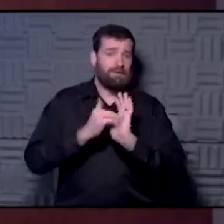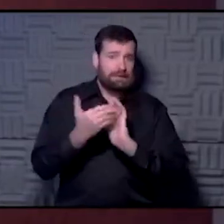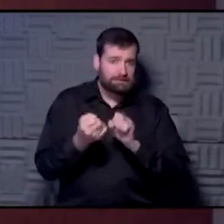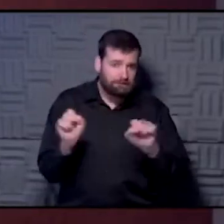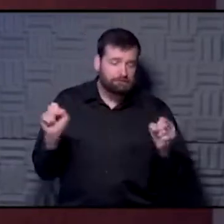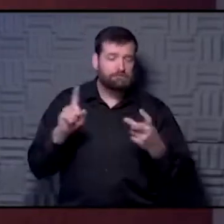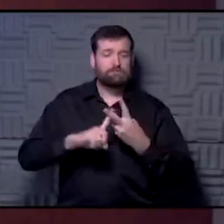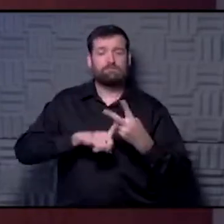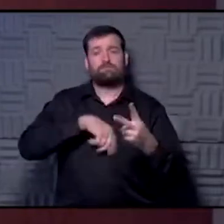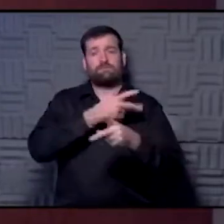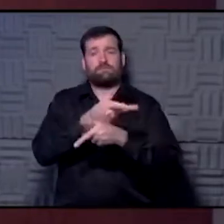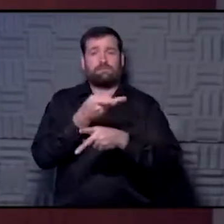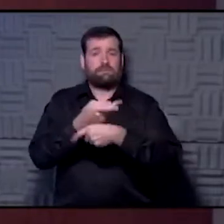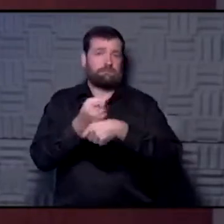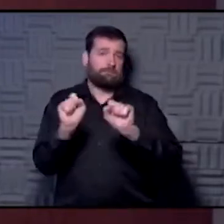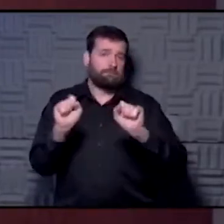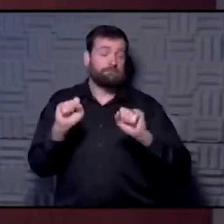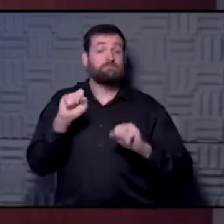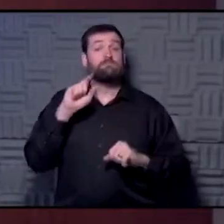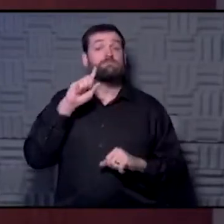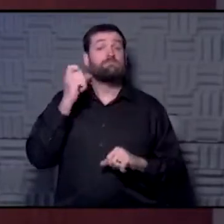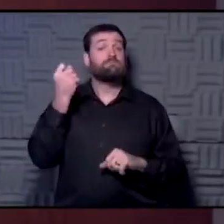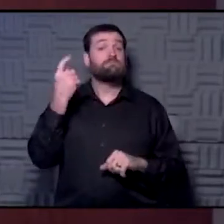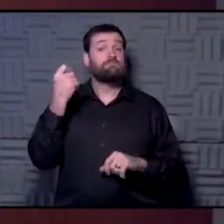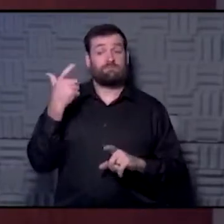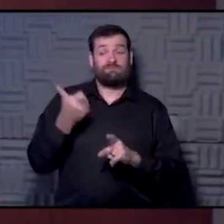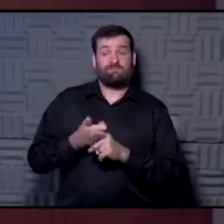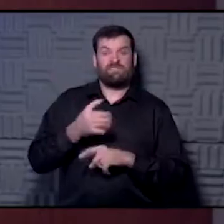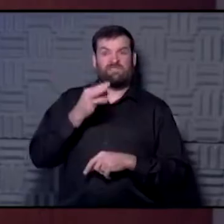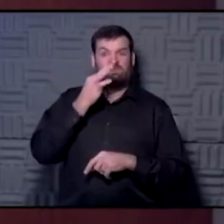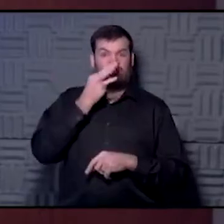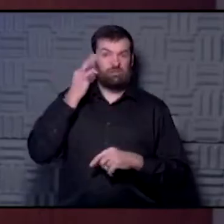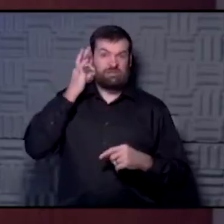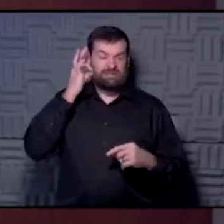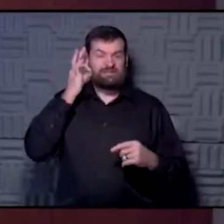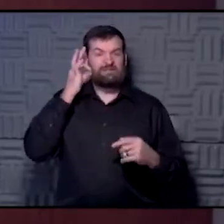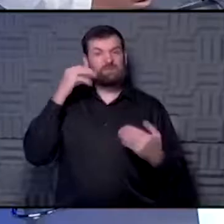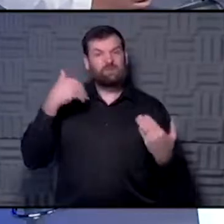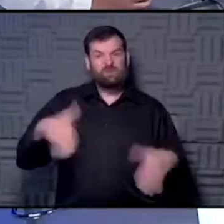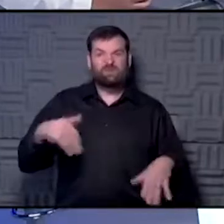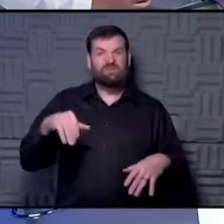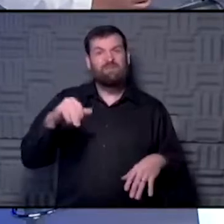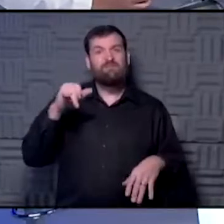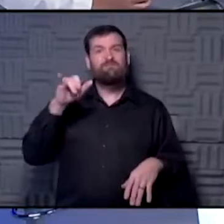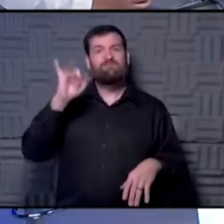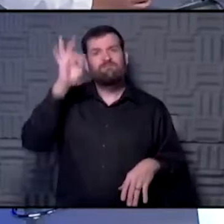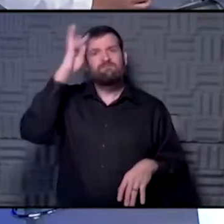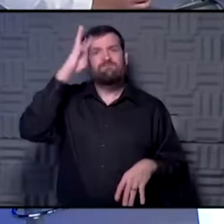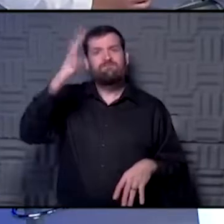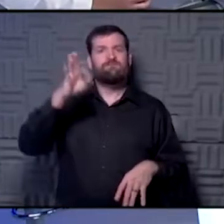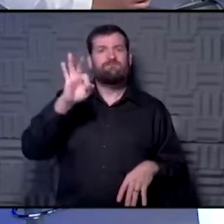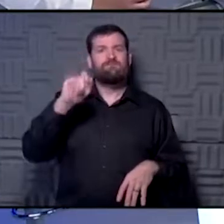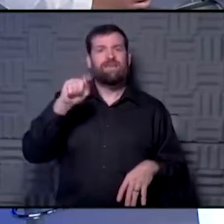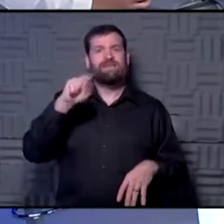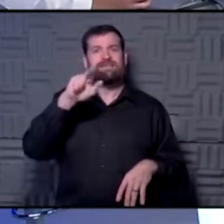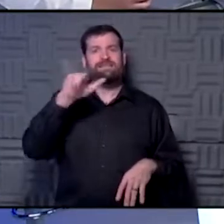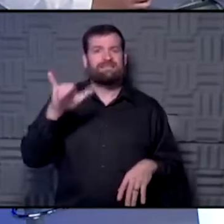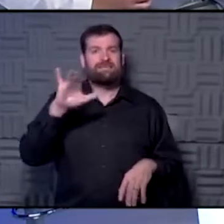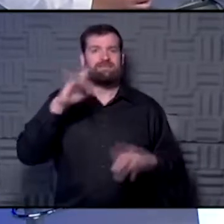open safely. And it turns out she is a Chiefs Fantasy Camp